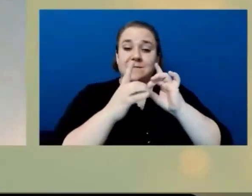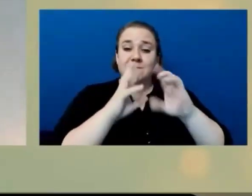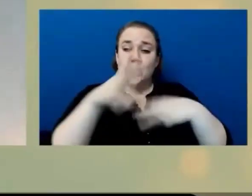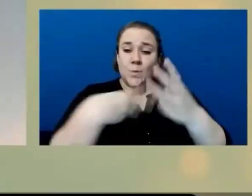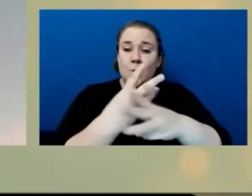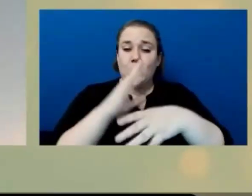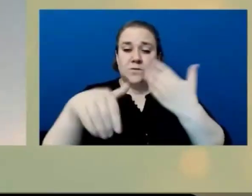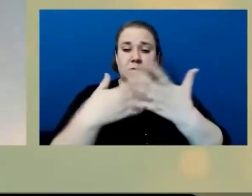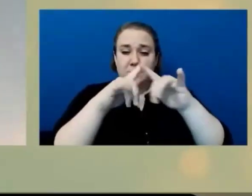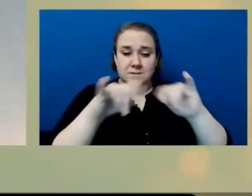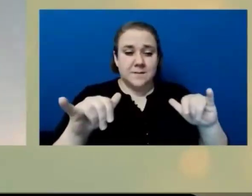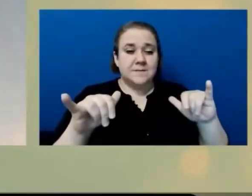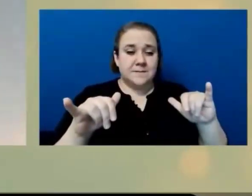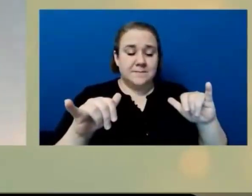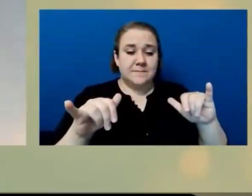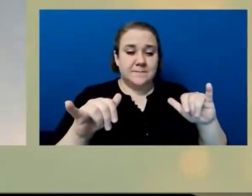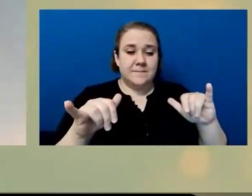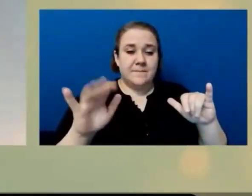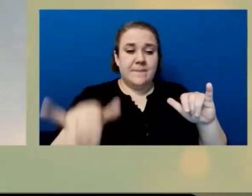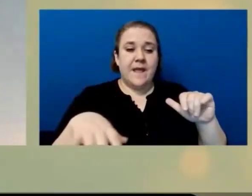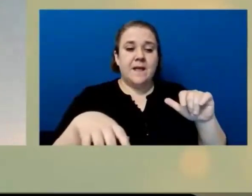We really don't like to feel that second part.